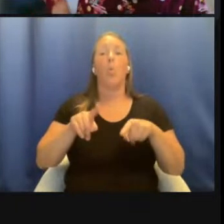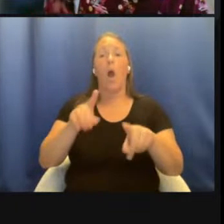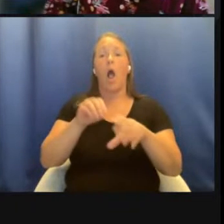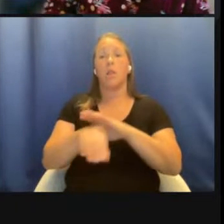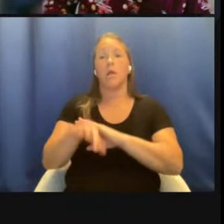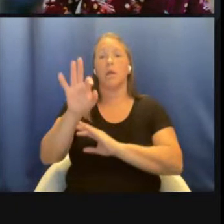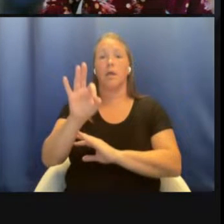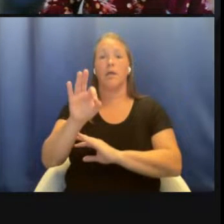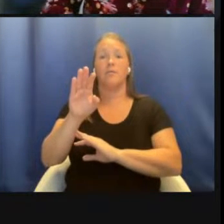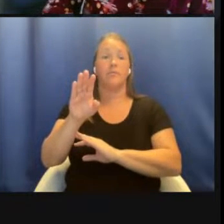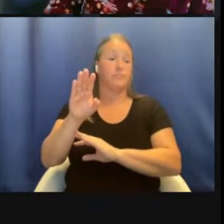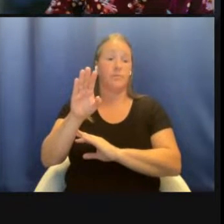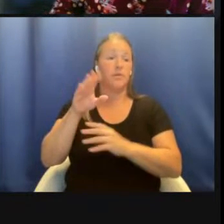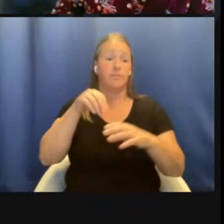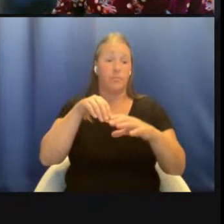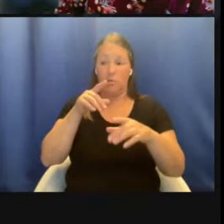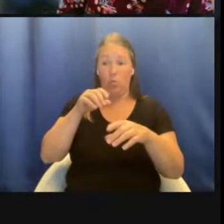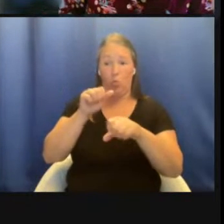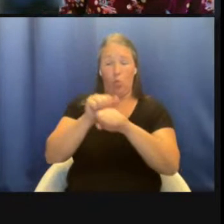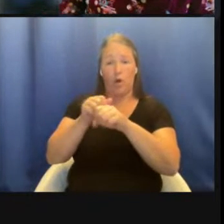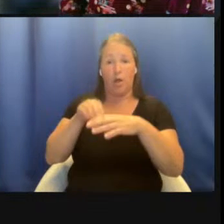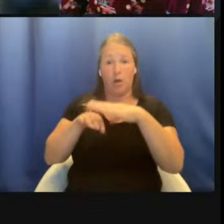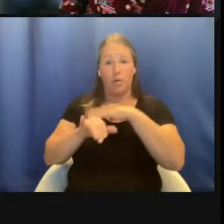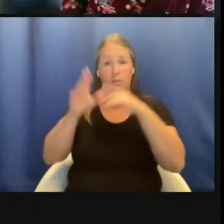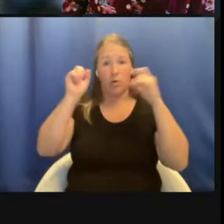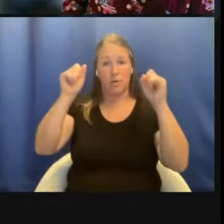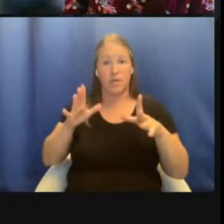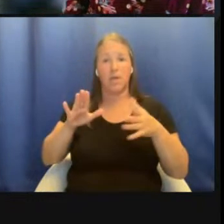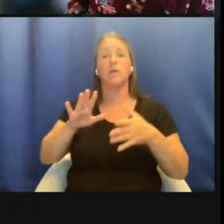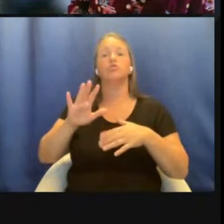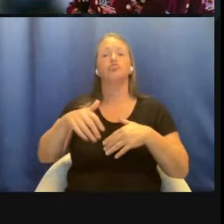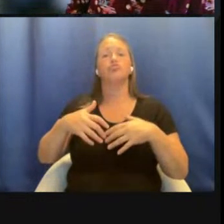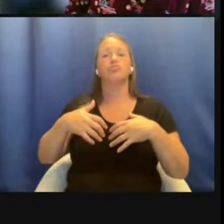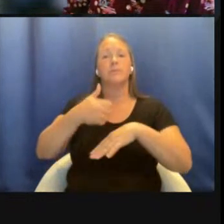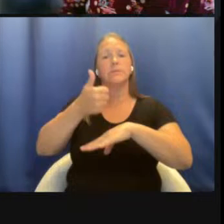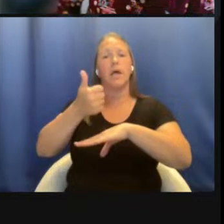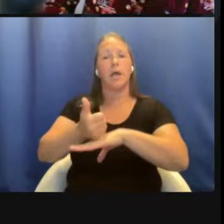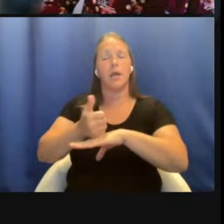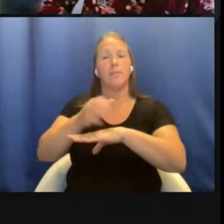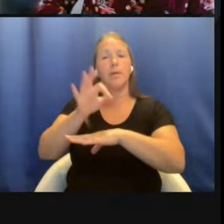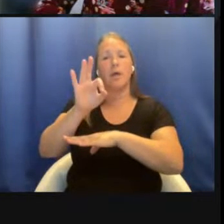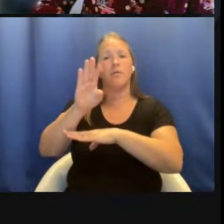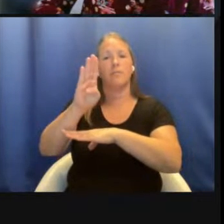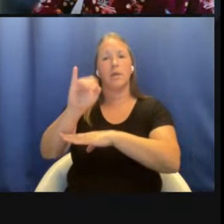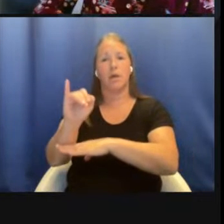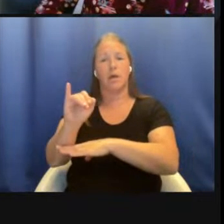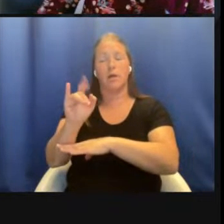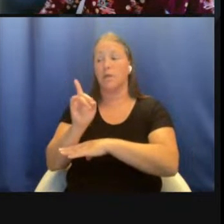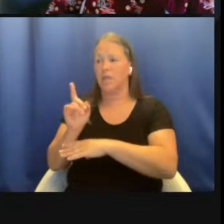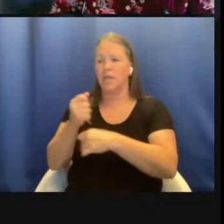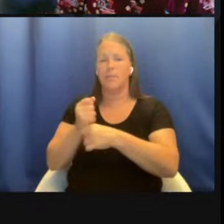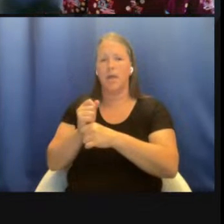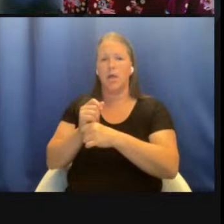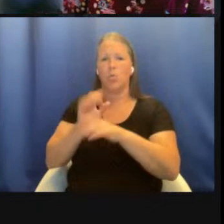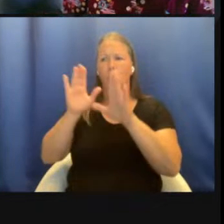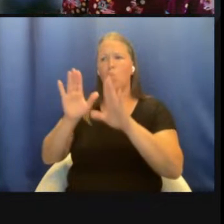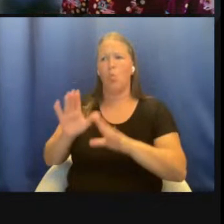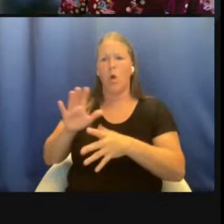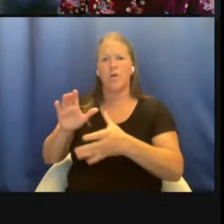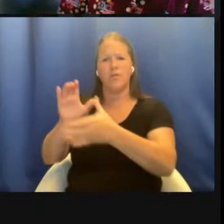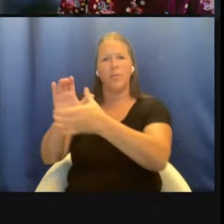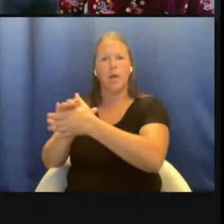a wonderful marriage to a woman who Elizabeth entirely accepts, who she writes about